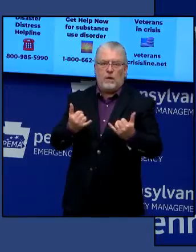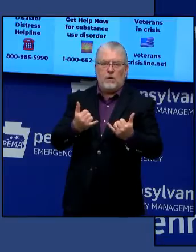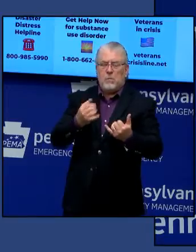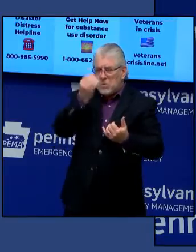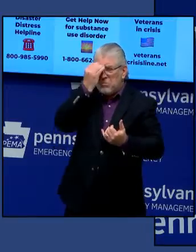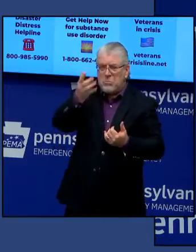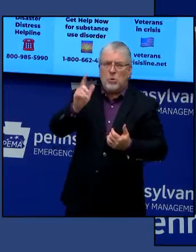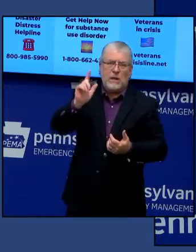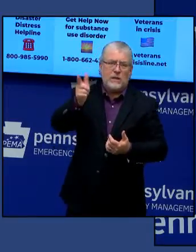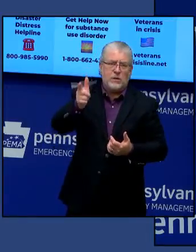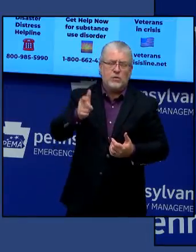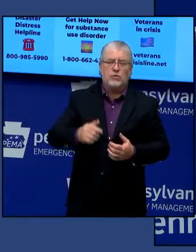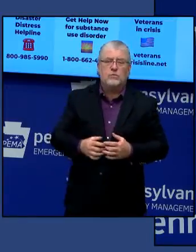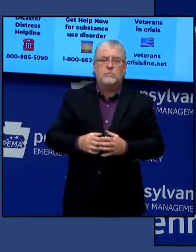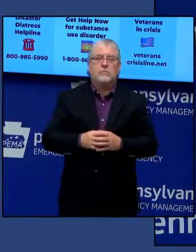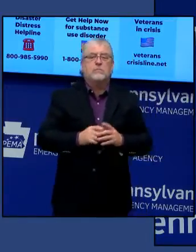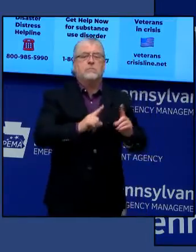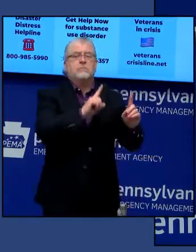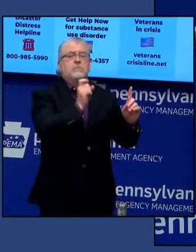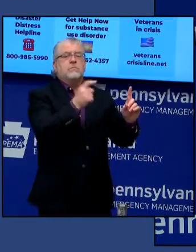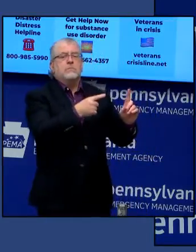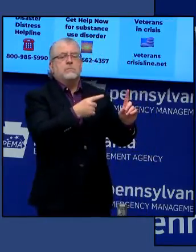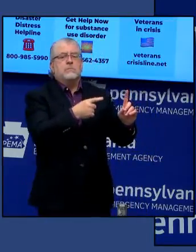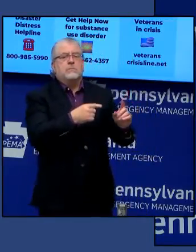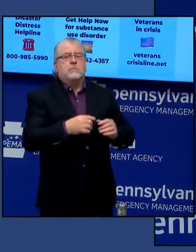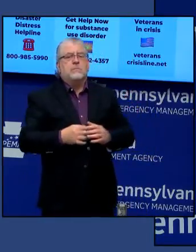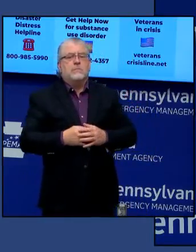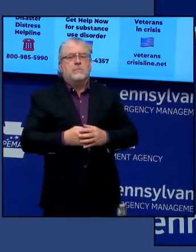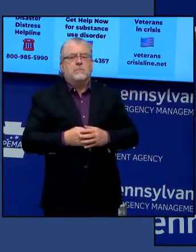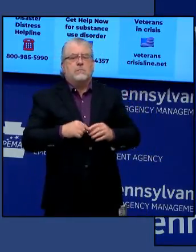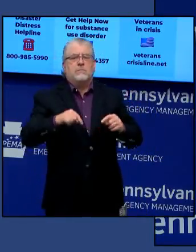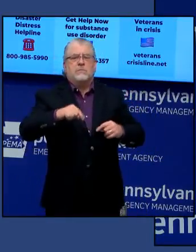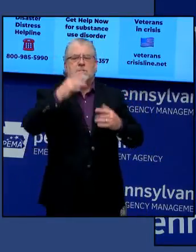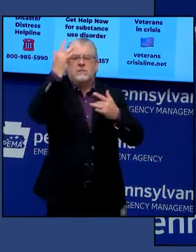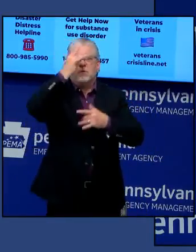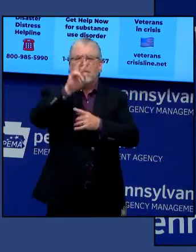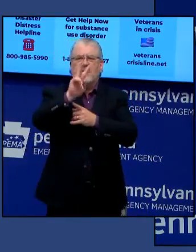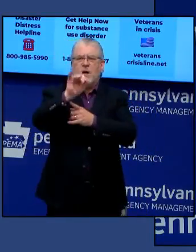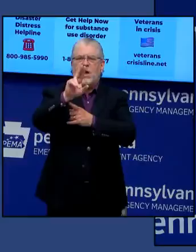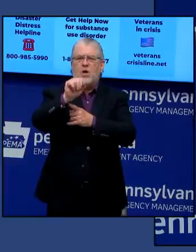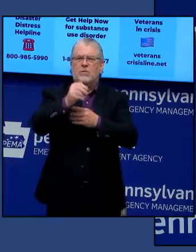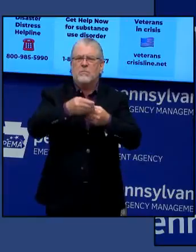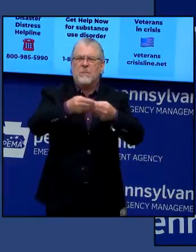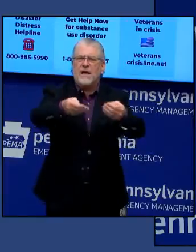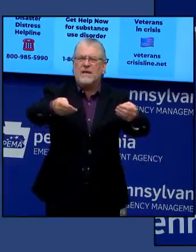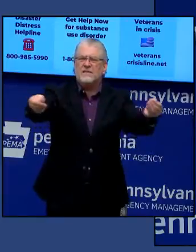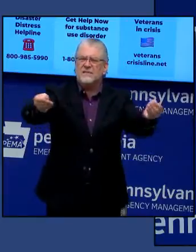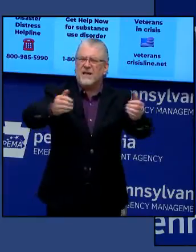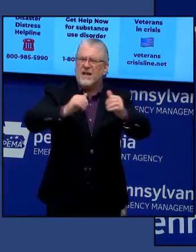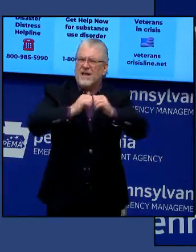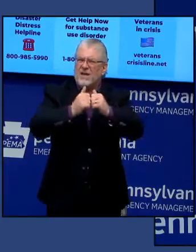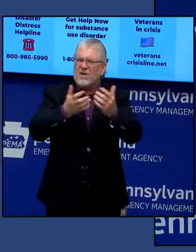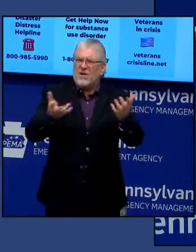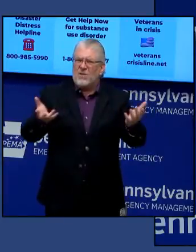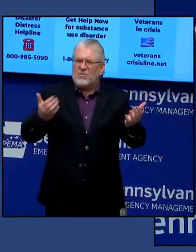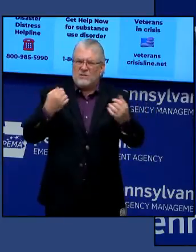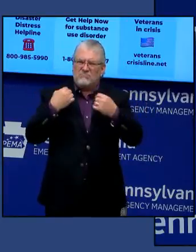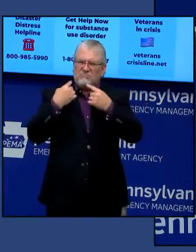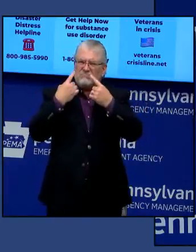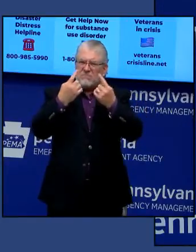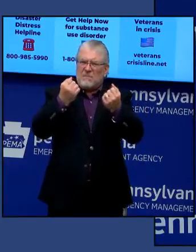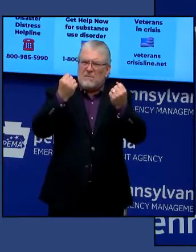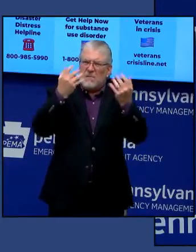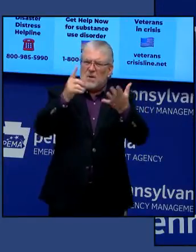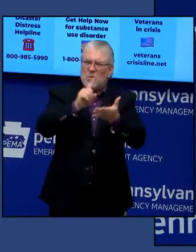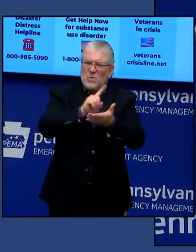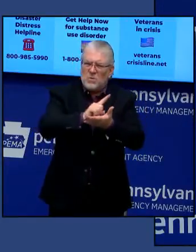sense of how the virus is being transmitted, given it has been many weeks since the stay-at-home order and business closures have been instituted? Is it among healthcare